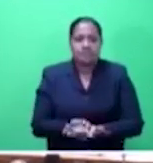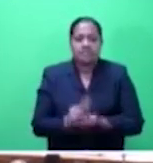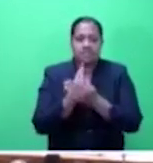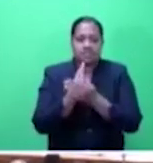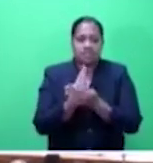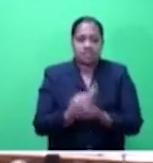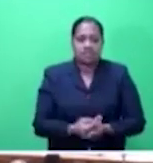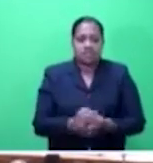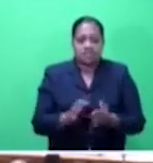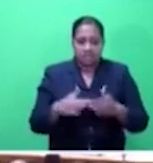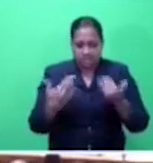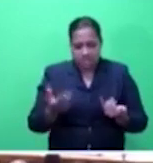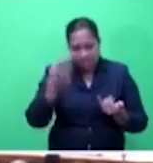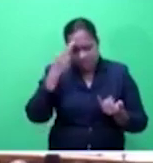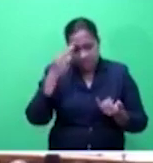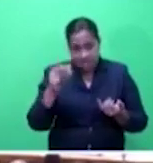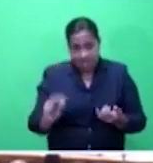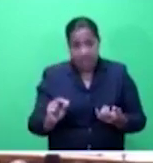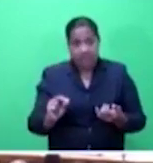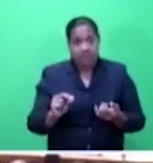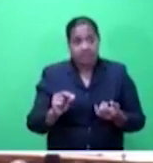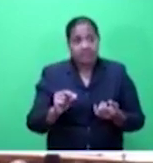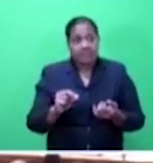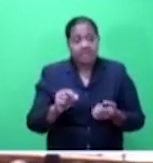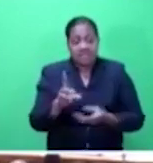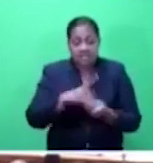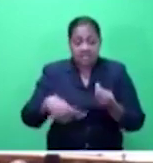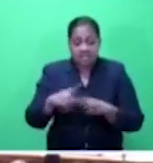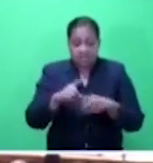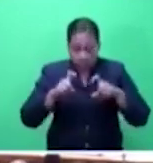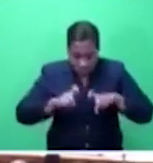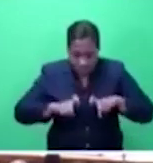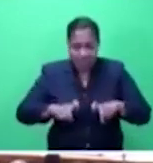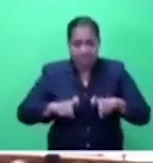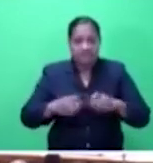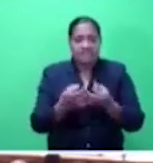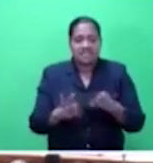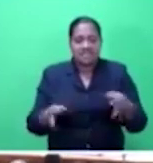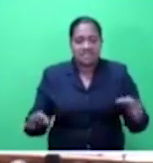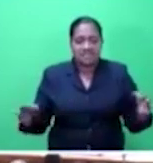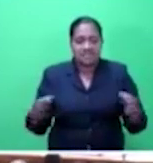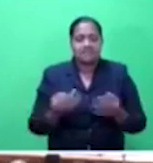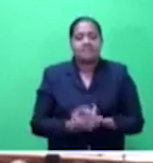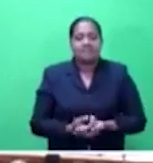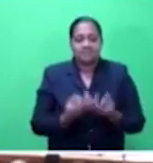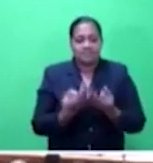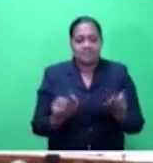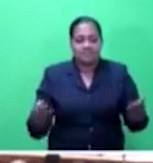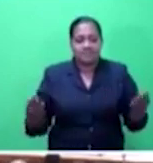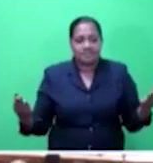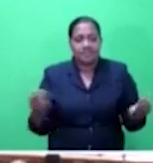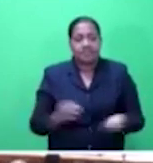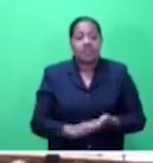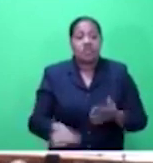been renamed the Disaster Rehabilitation and Containment Facility. Under the new facility, RBF will make